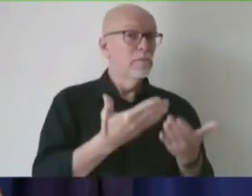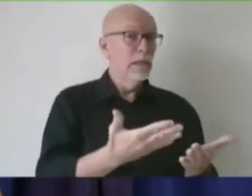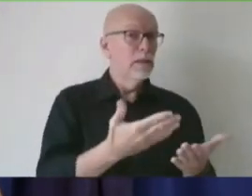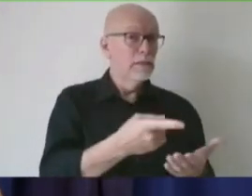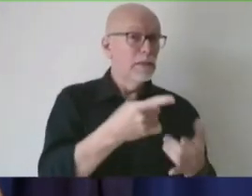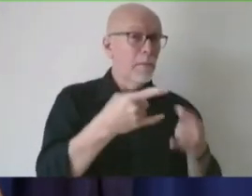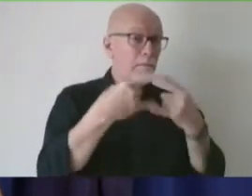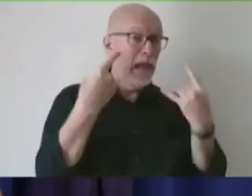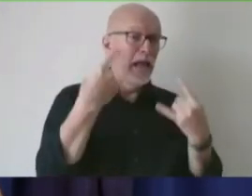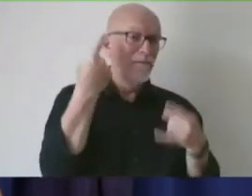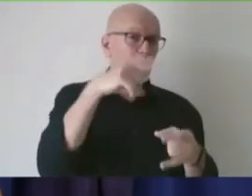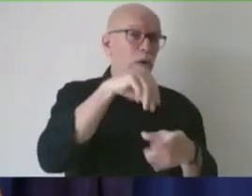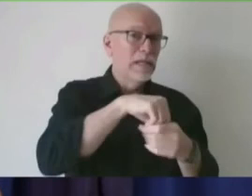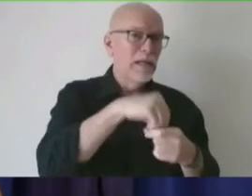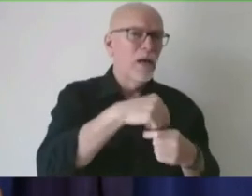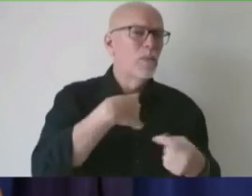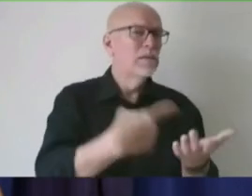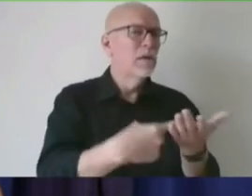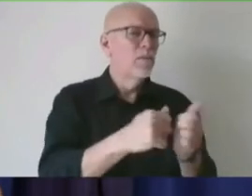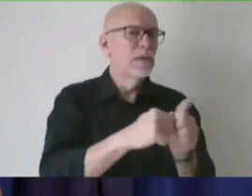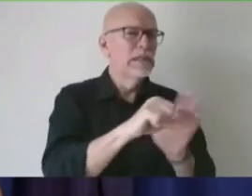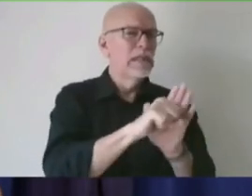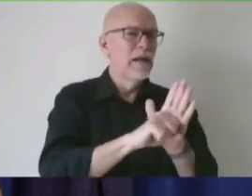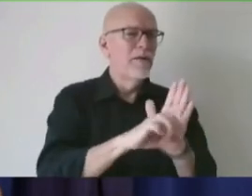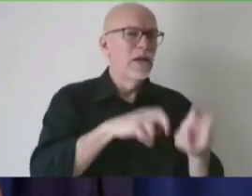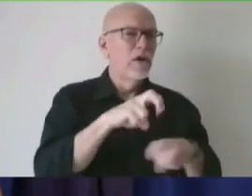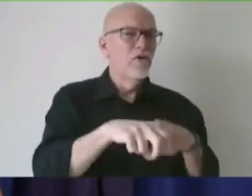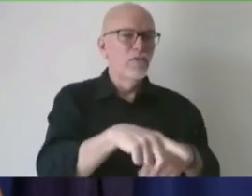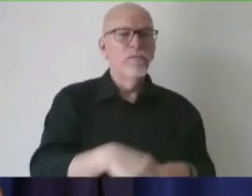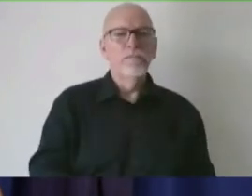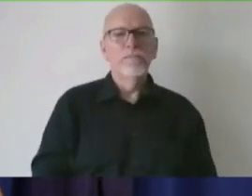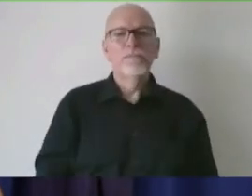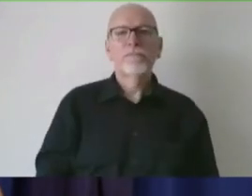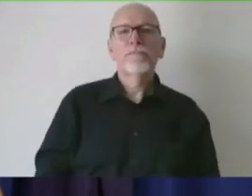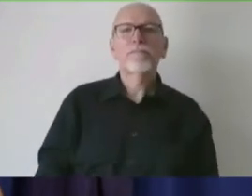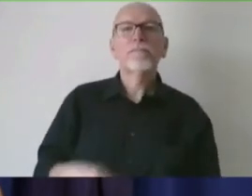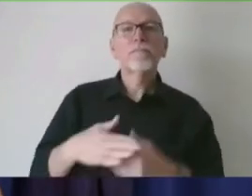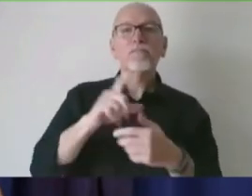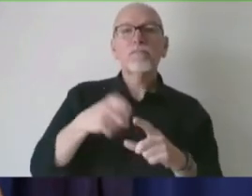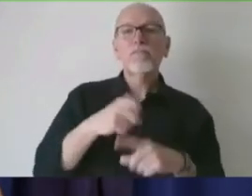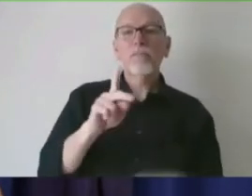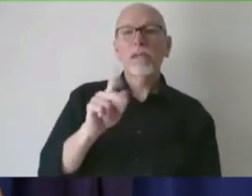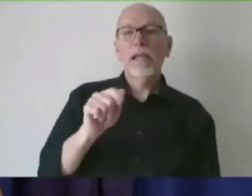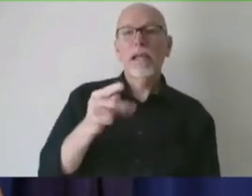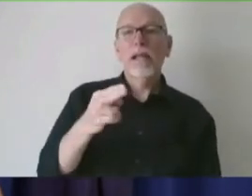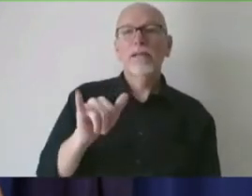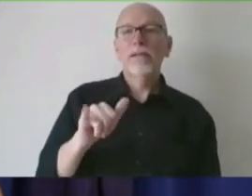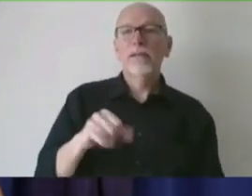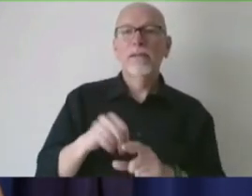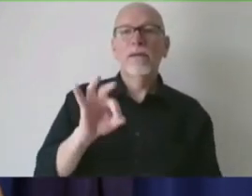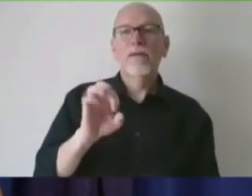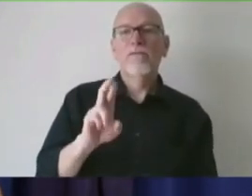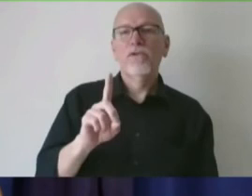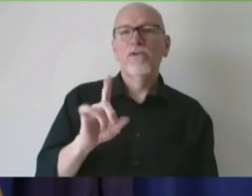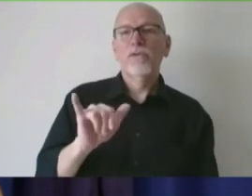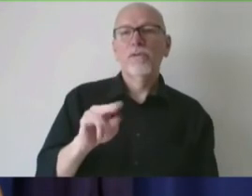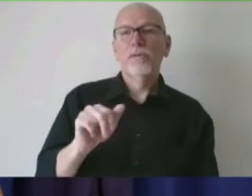that. Good. All right, our next question comes from Kathy of the Ferdinand News.